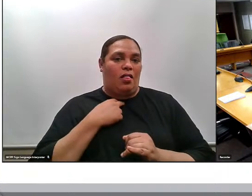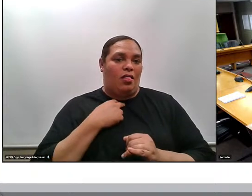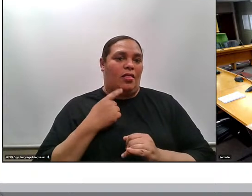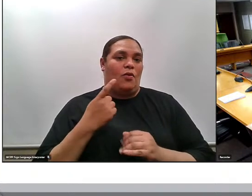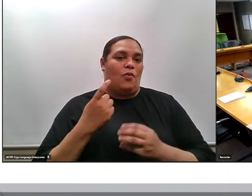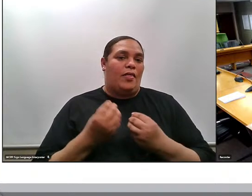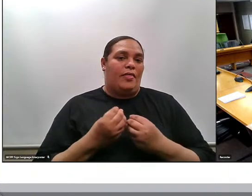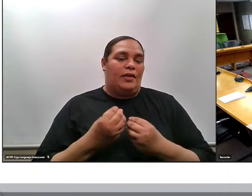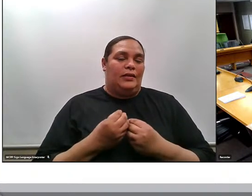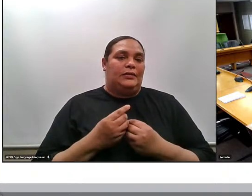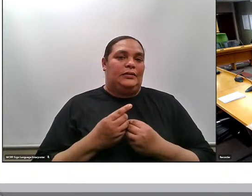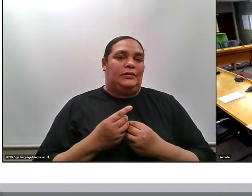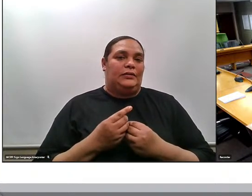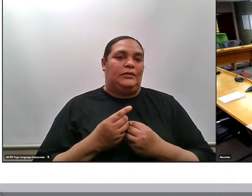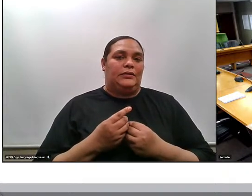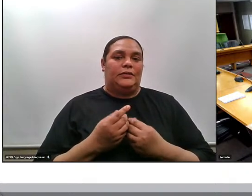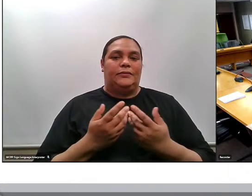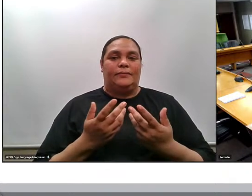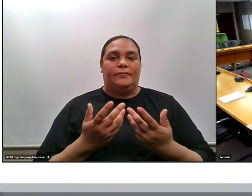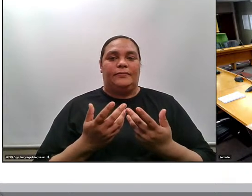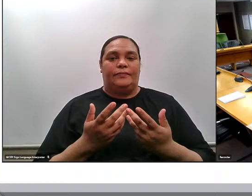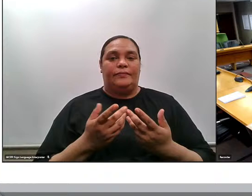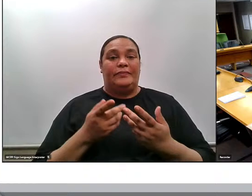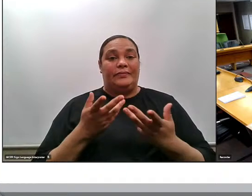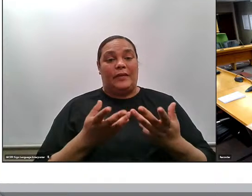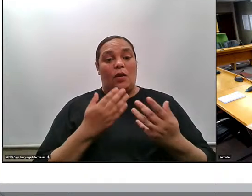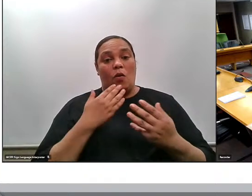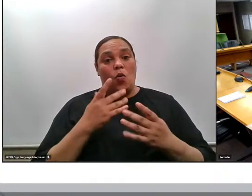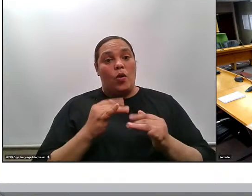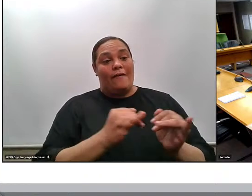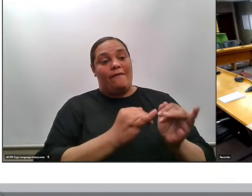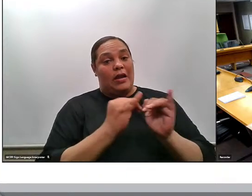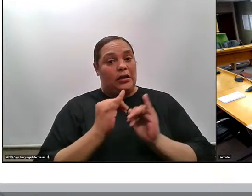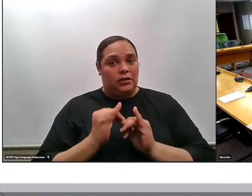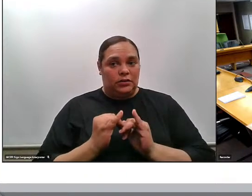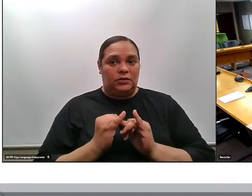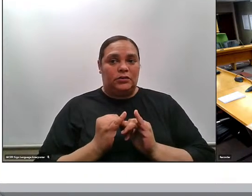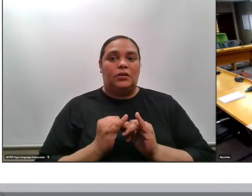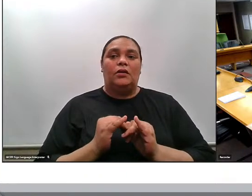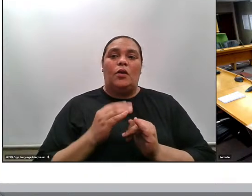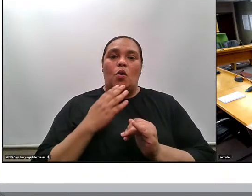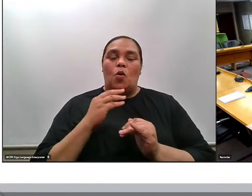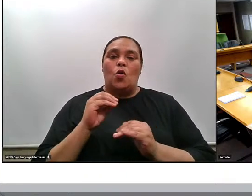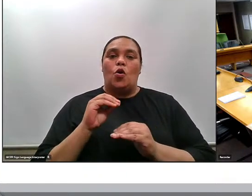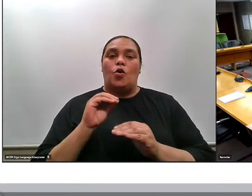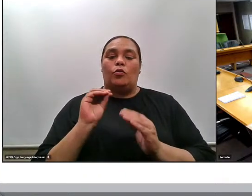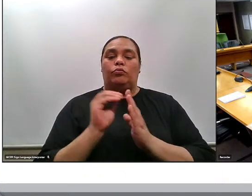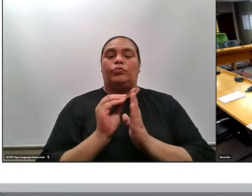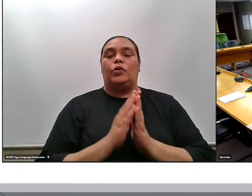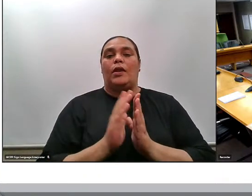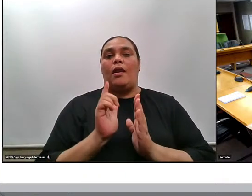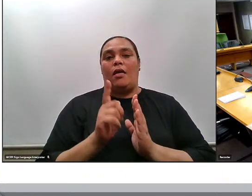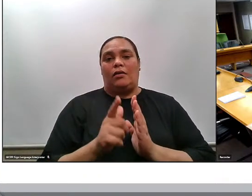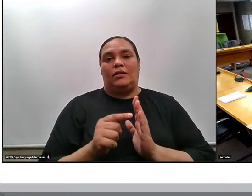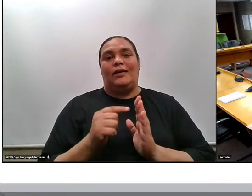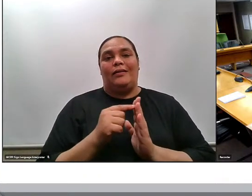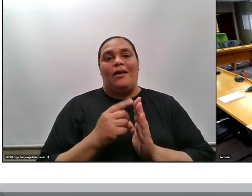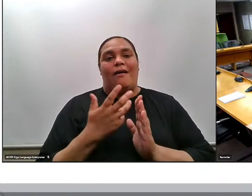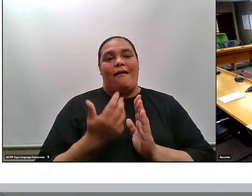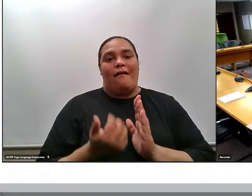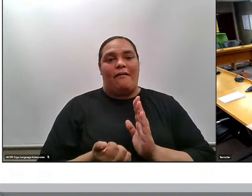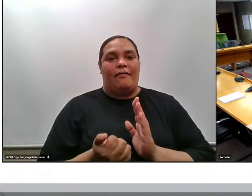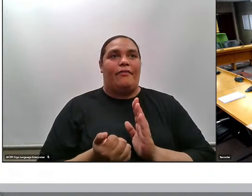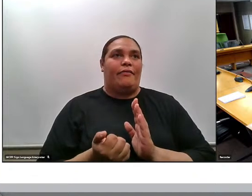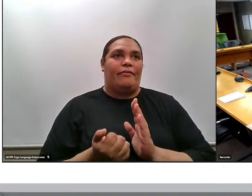those things where those that are invited or slotted in later obviously then has